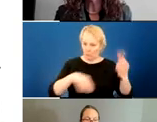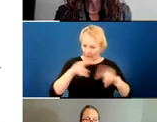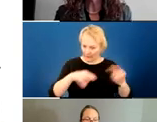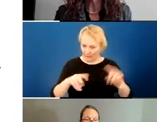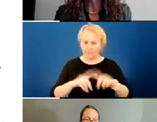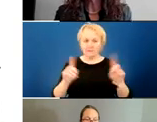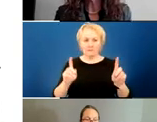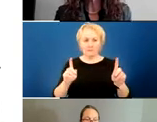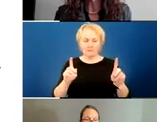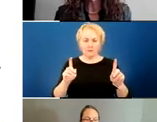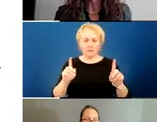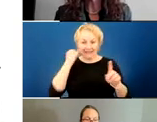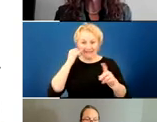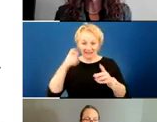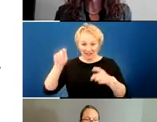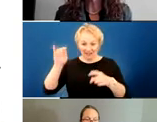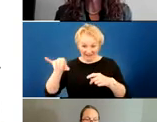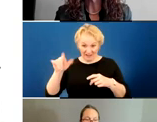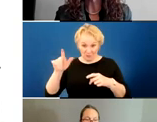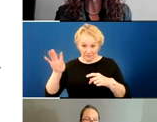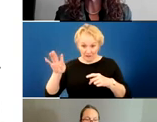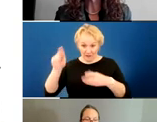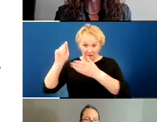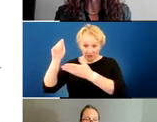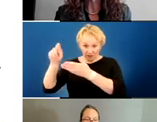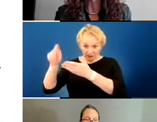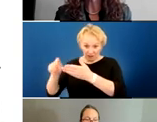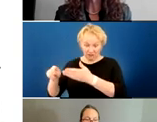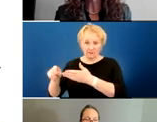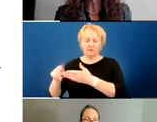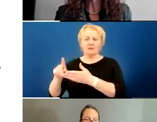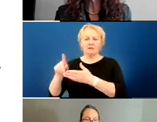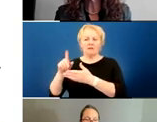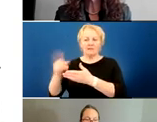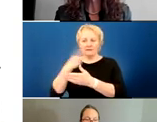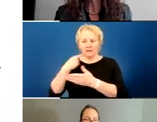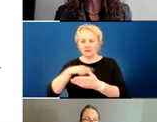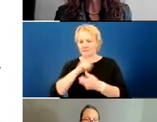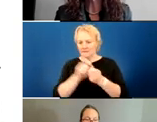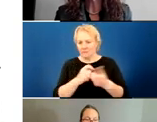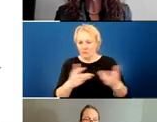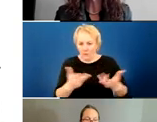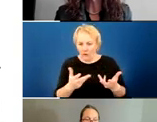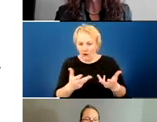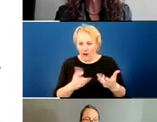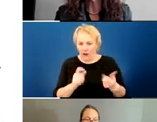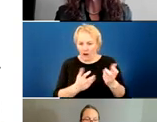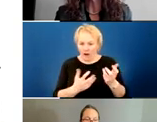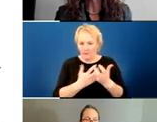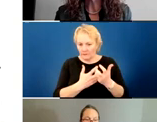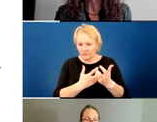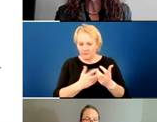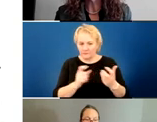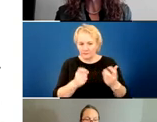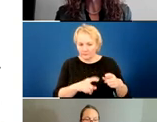but it ensures that it's identified what accommodation needs to be made, where the